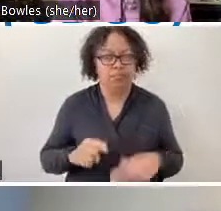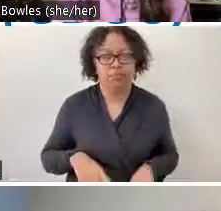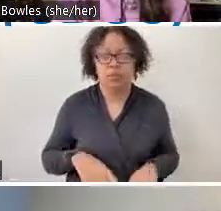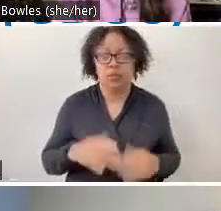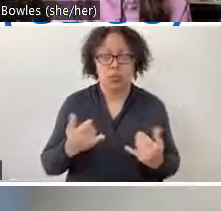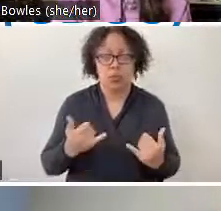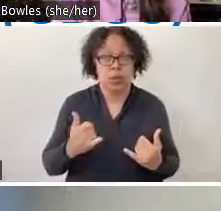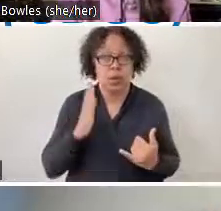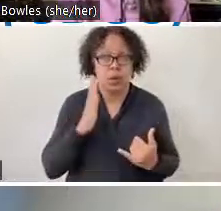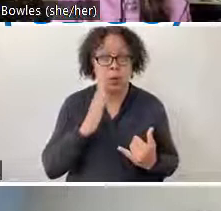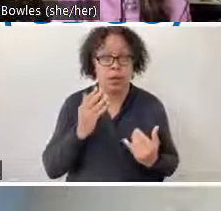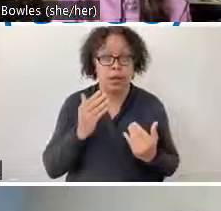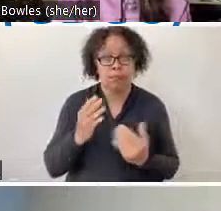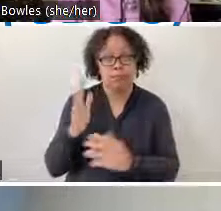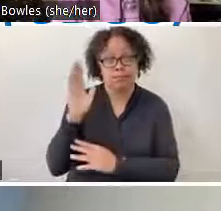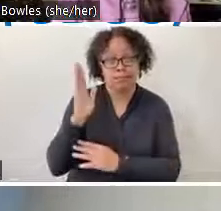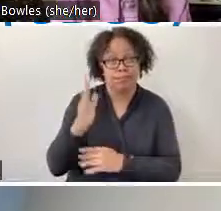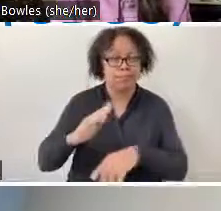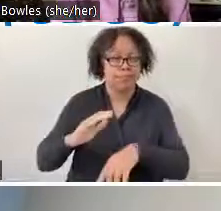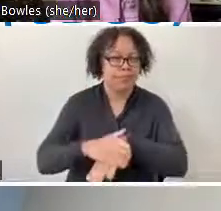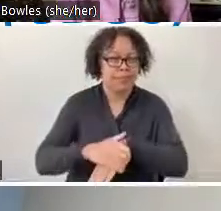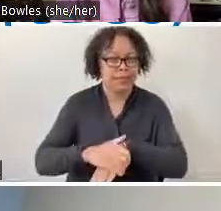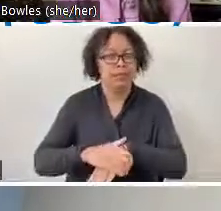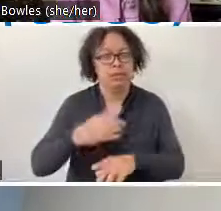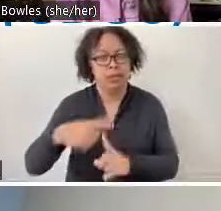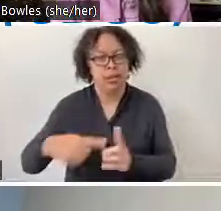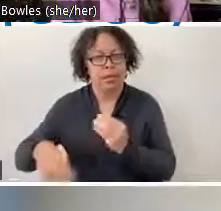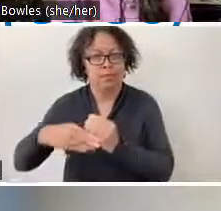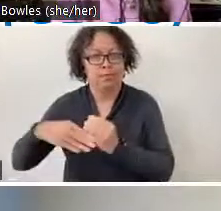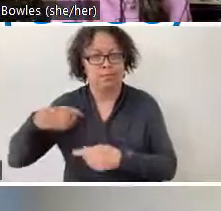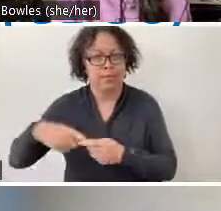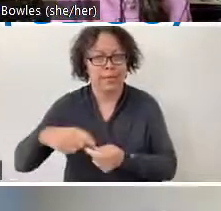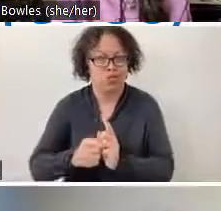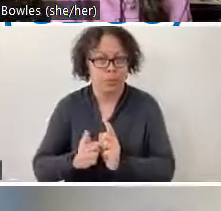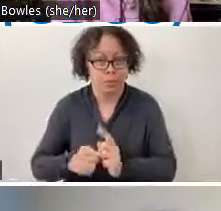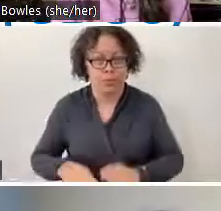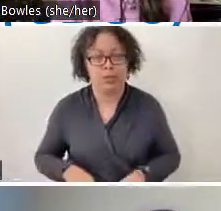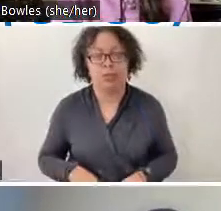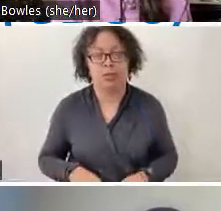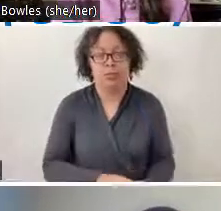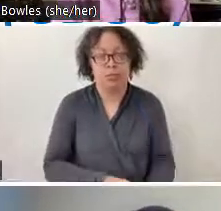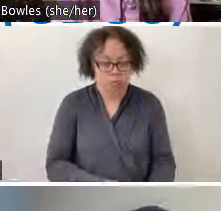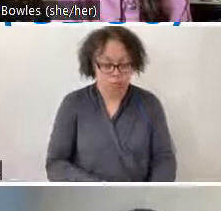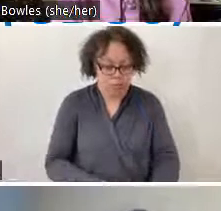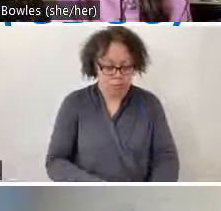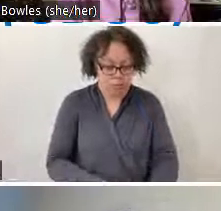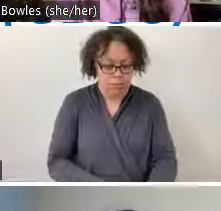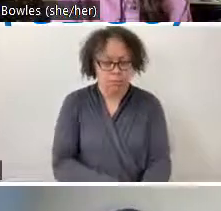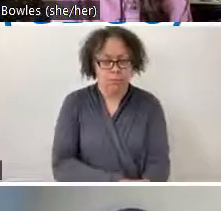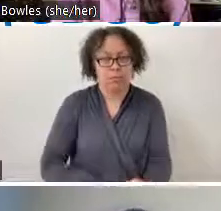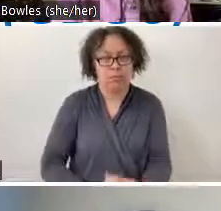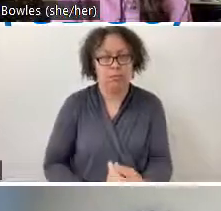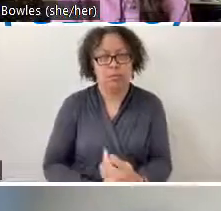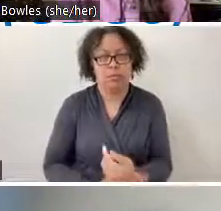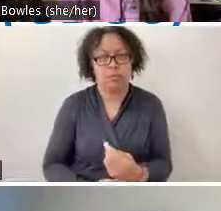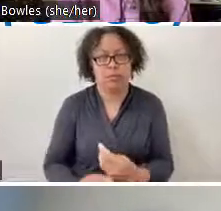is being carried out in English with Spanish interpretation. So we would like to ask that those of you